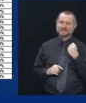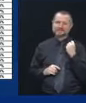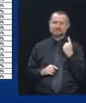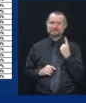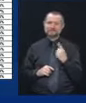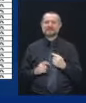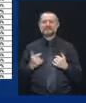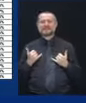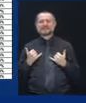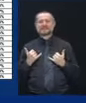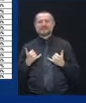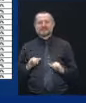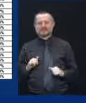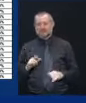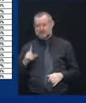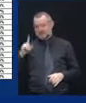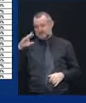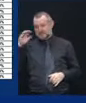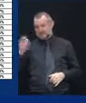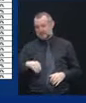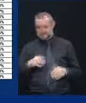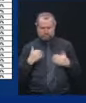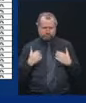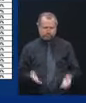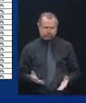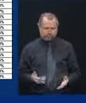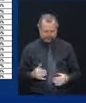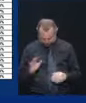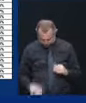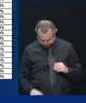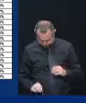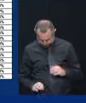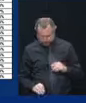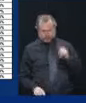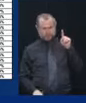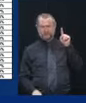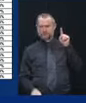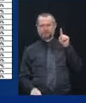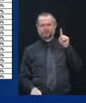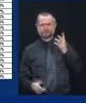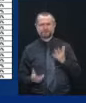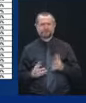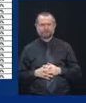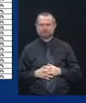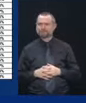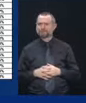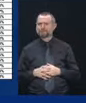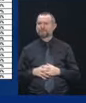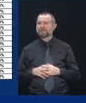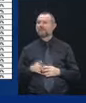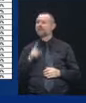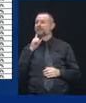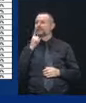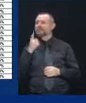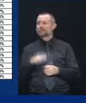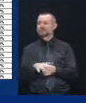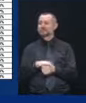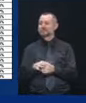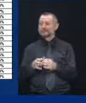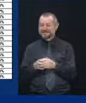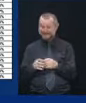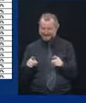doesn't add up in my book, because you still have some hospitals in the same region with the same demographics of the